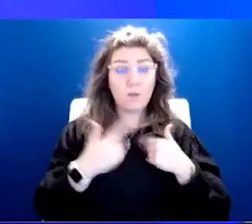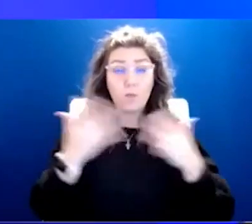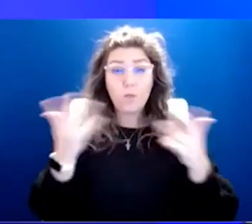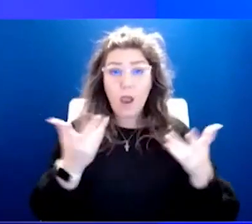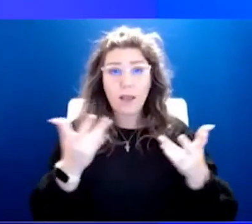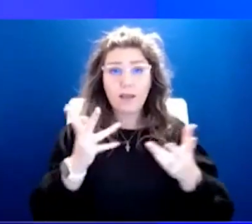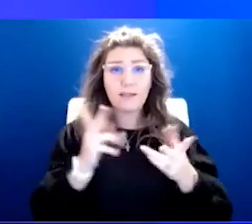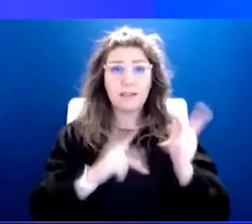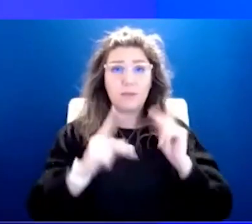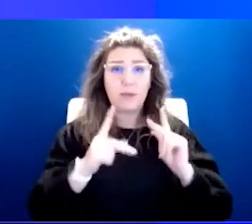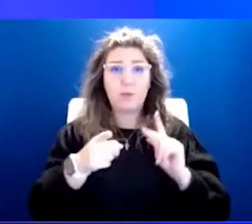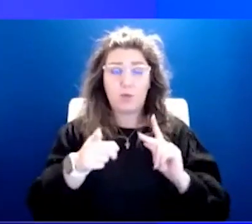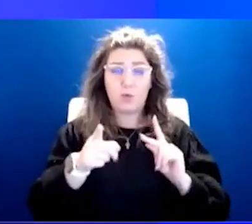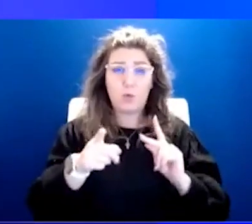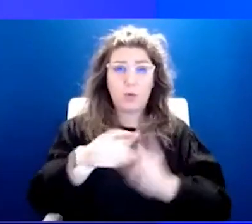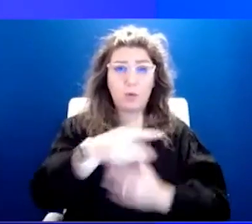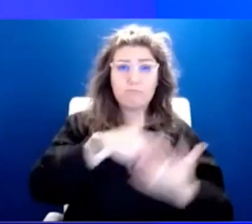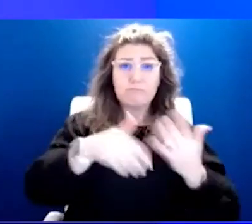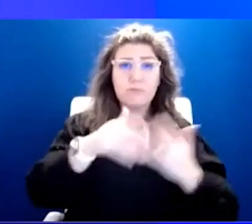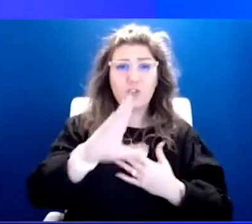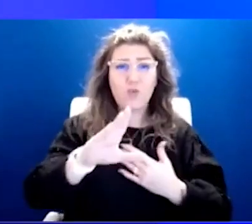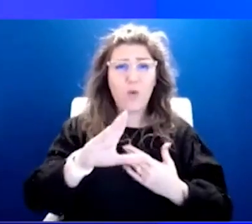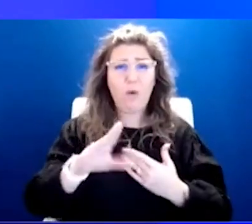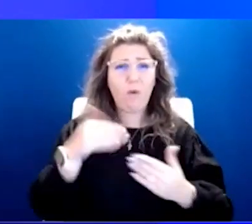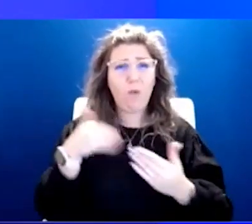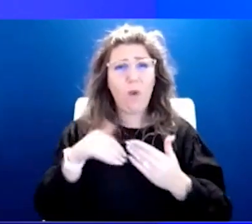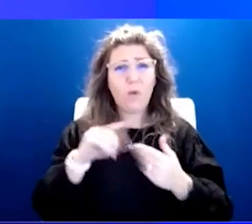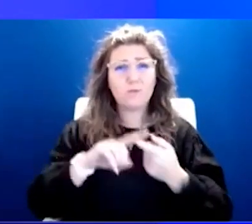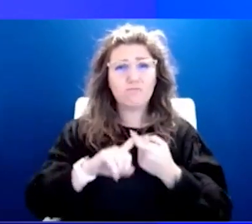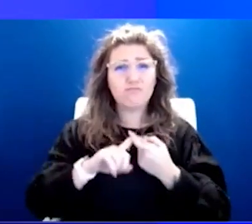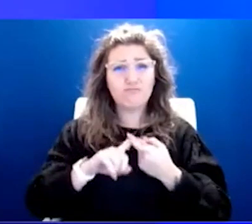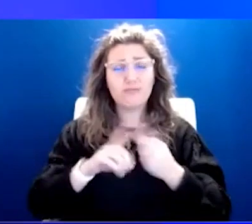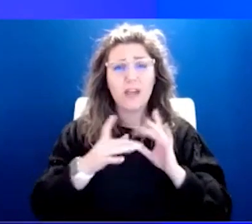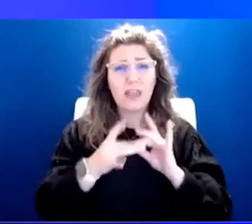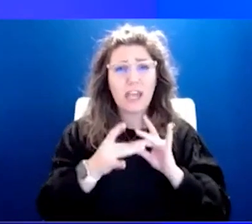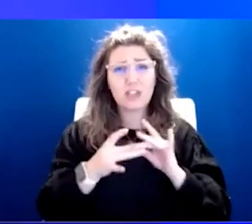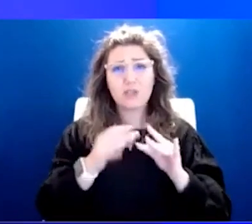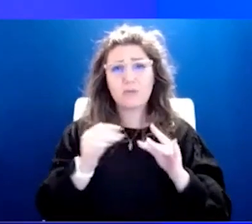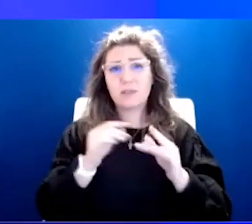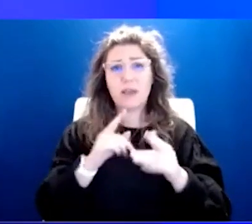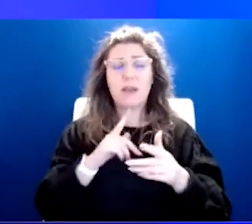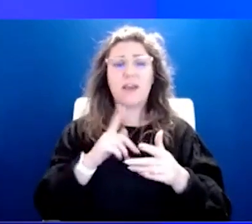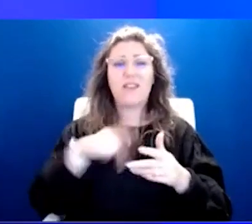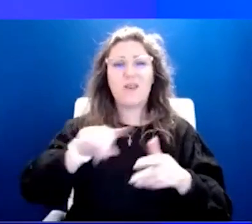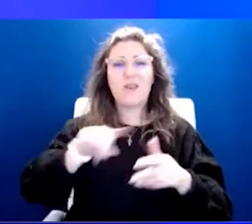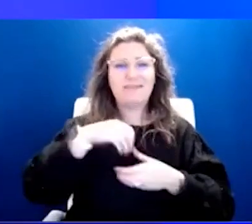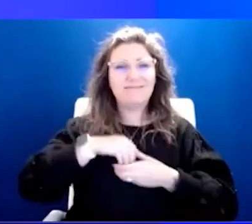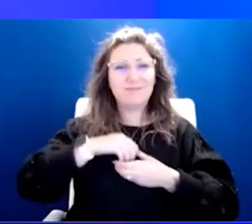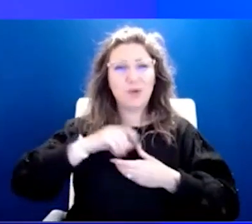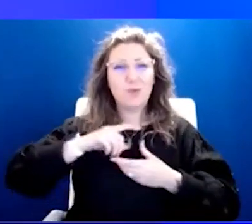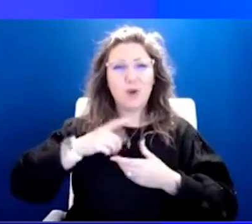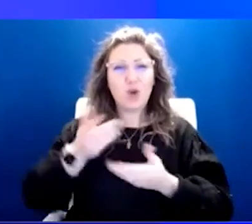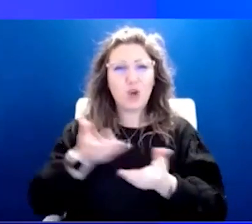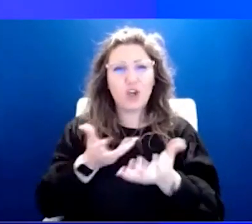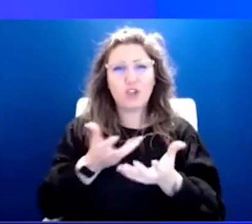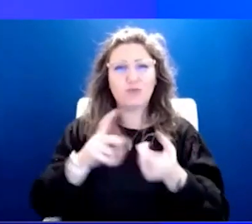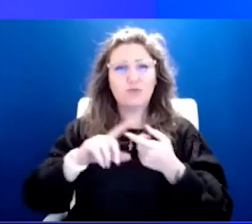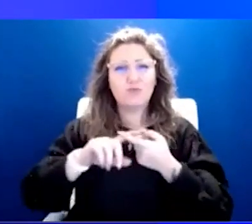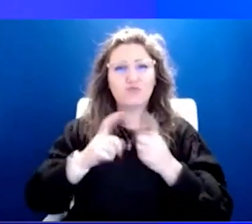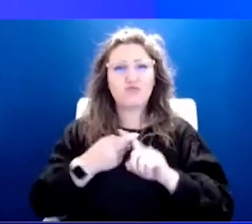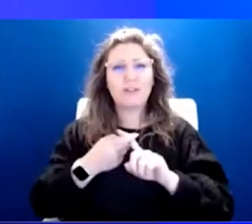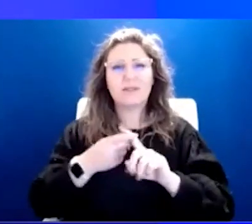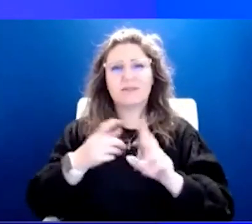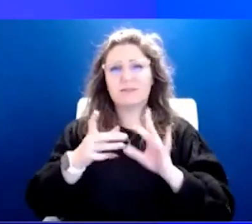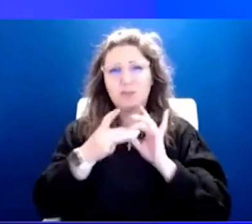in contact with, your close relationships, and building up those interpersonal relationships as much as you can. We get